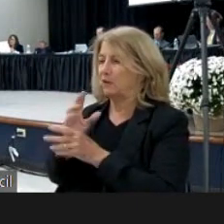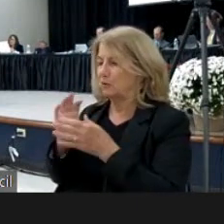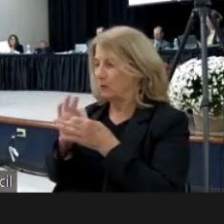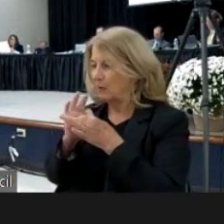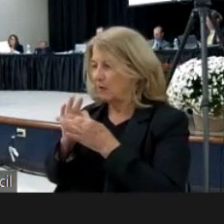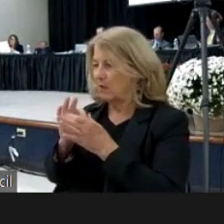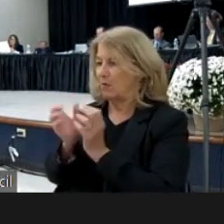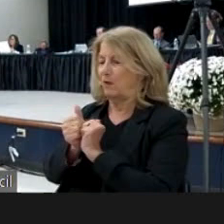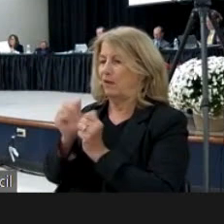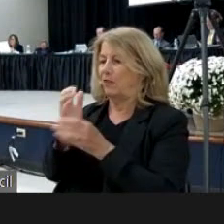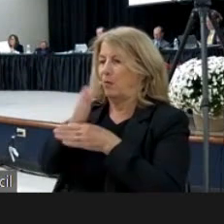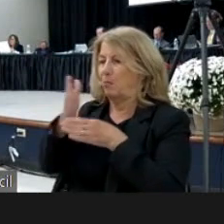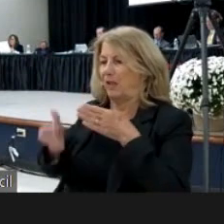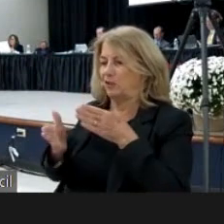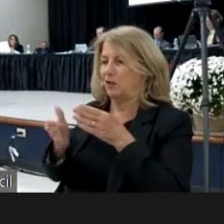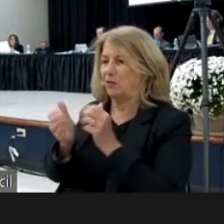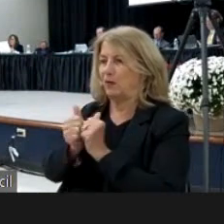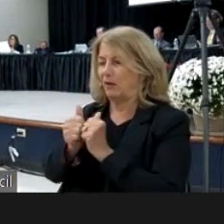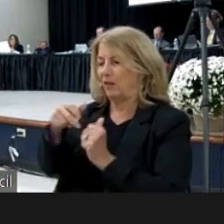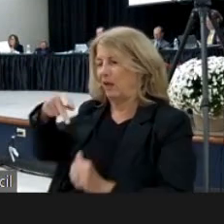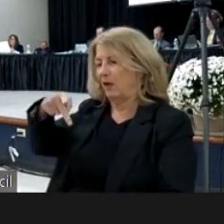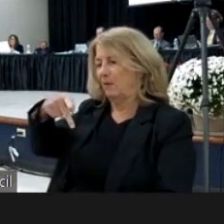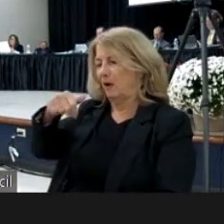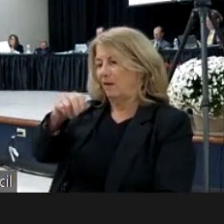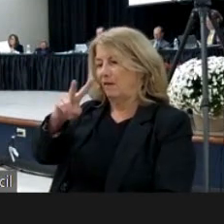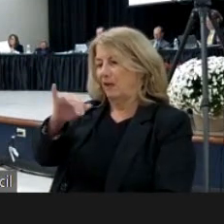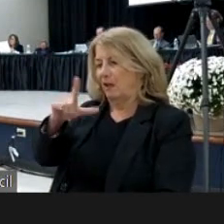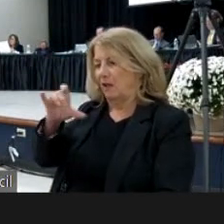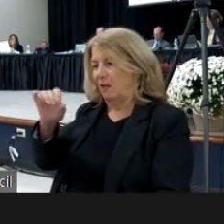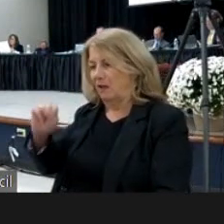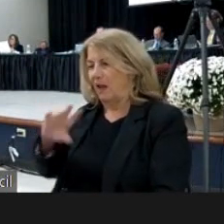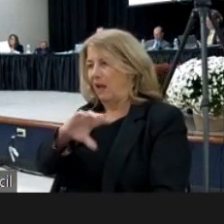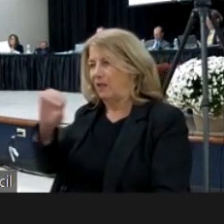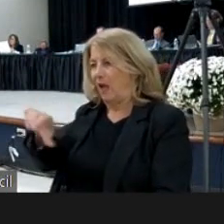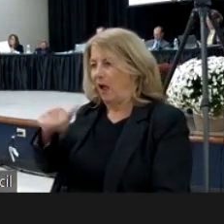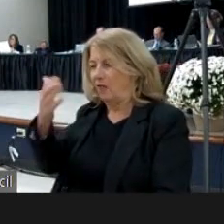the completion of different components that are out